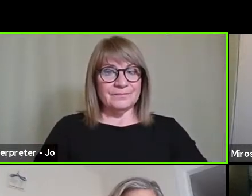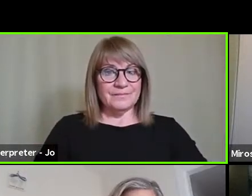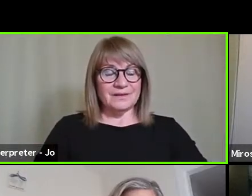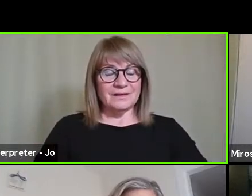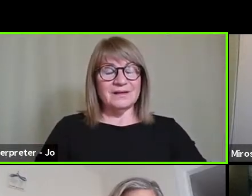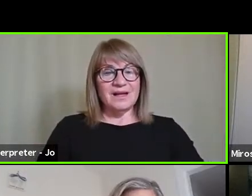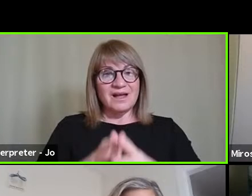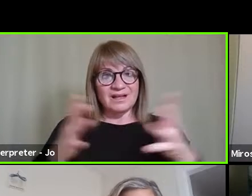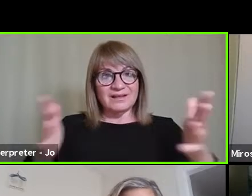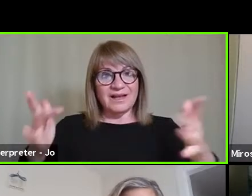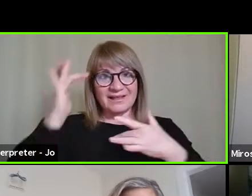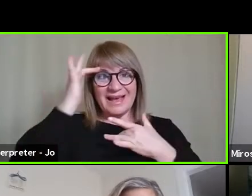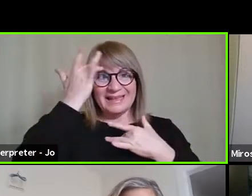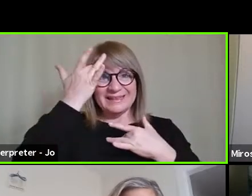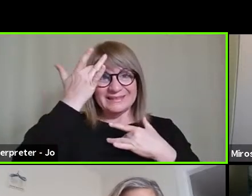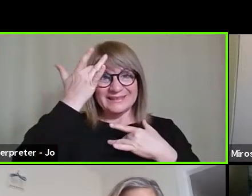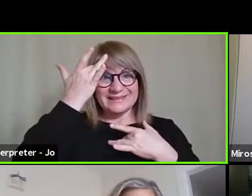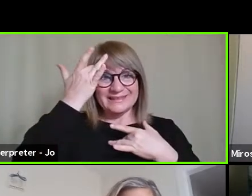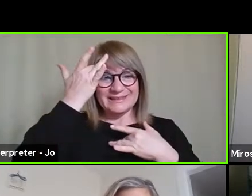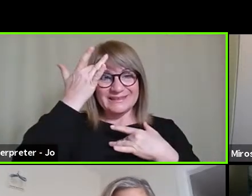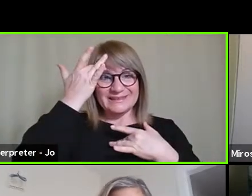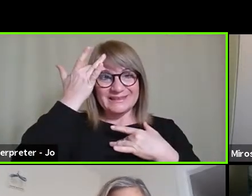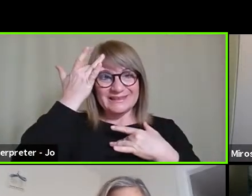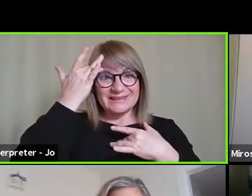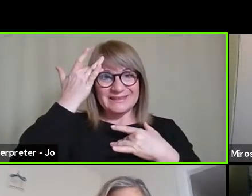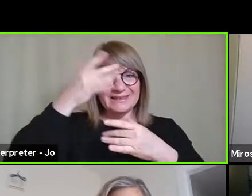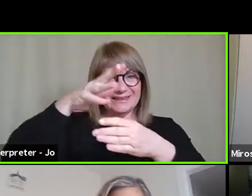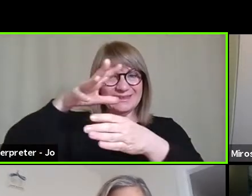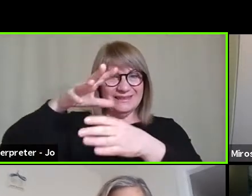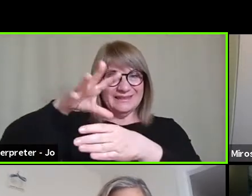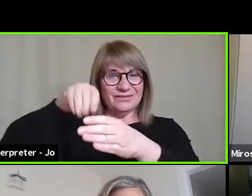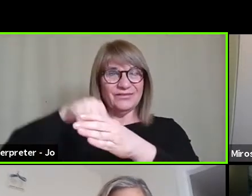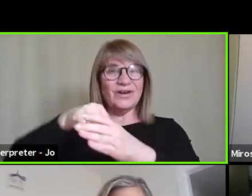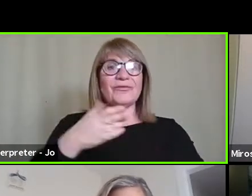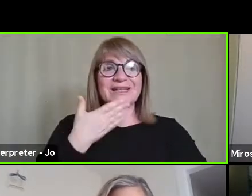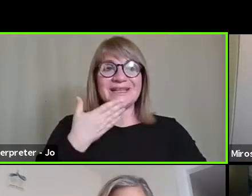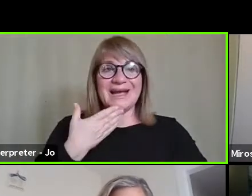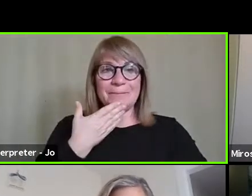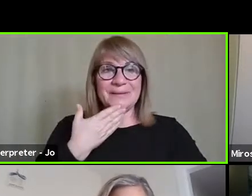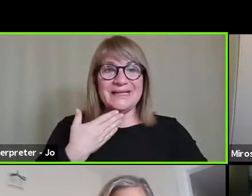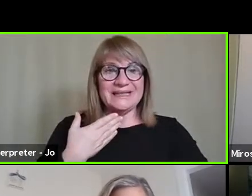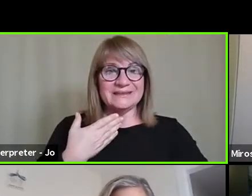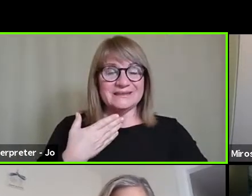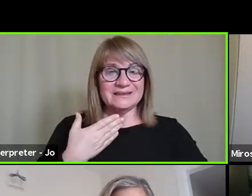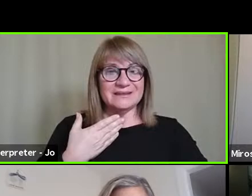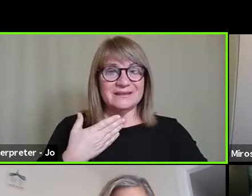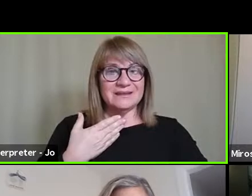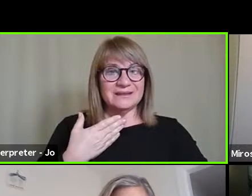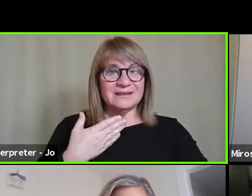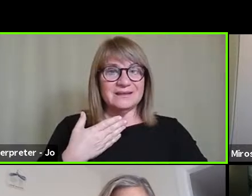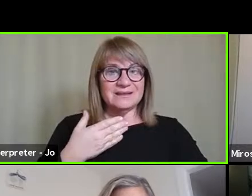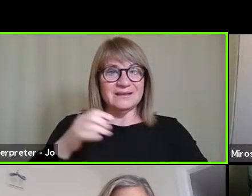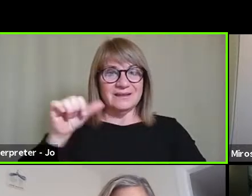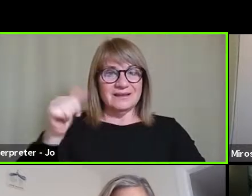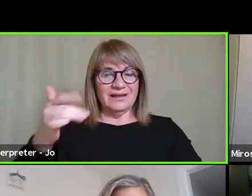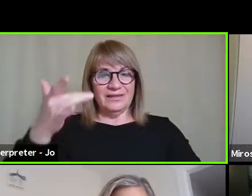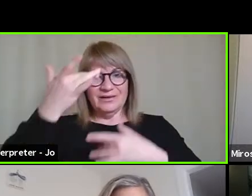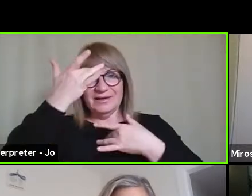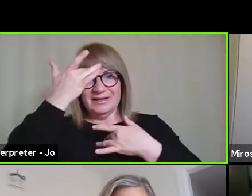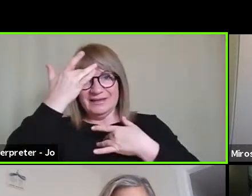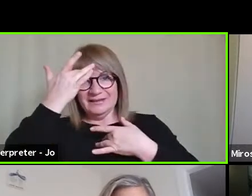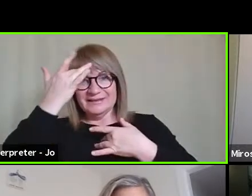illness is around uh diabetes um and and other illnesses that made them particularly vulnerable to